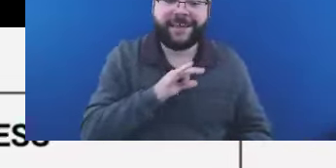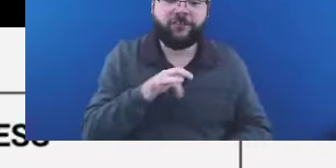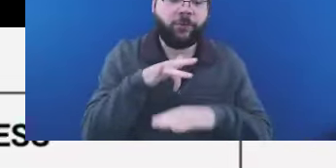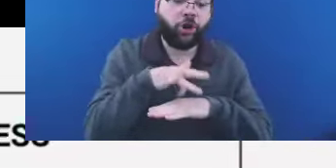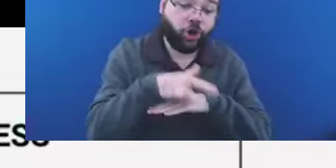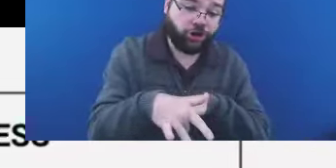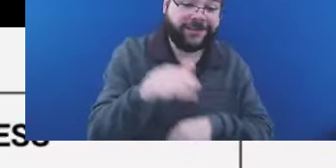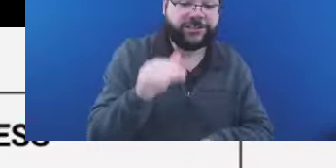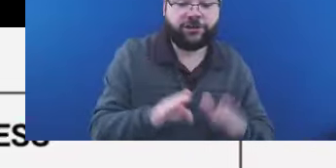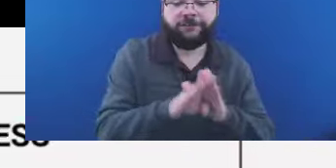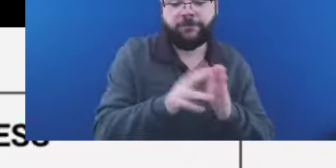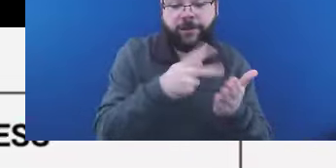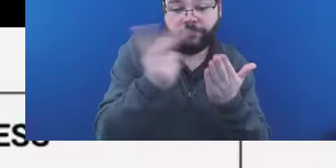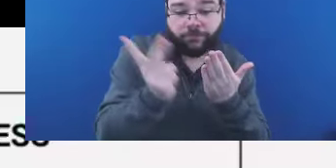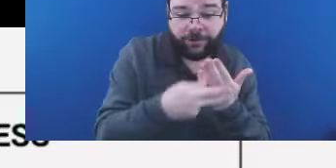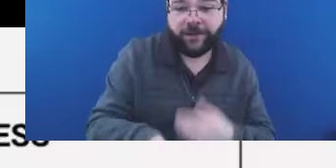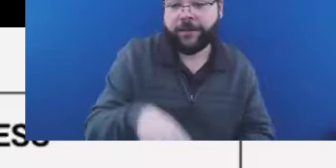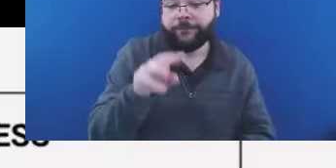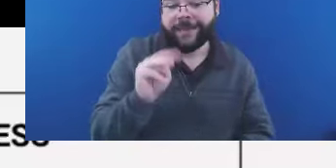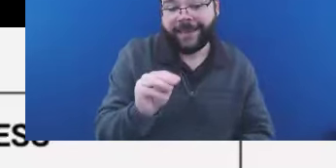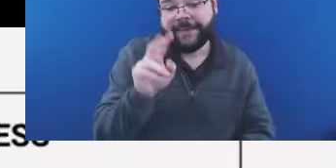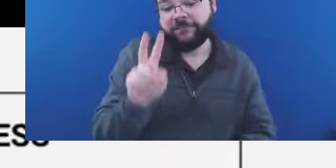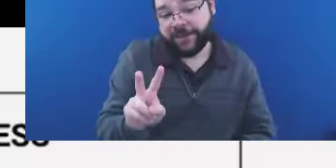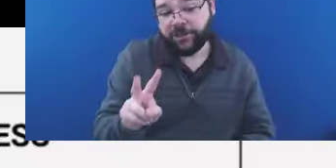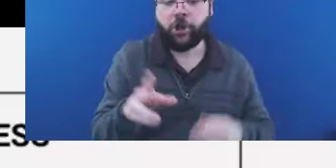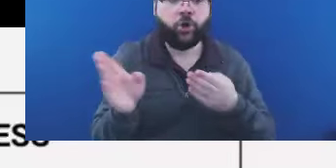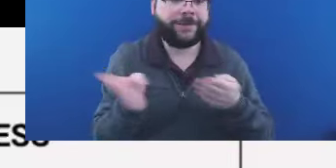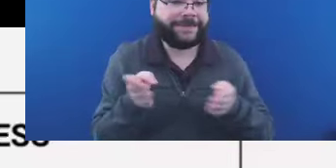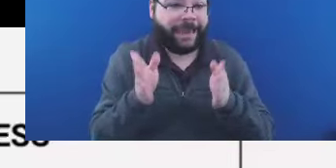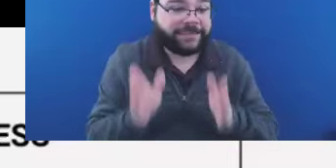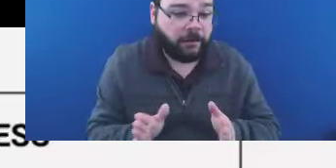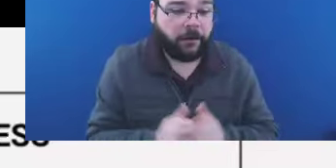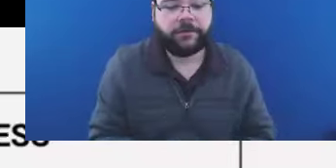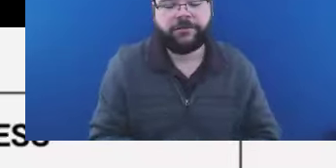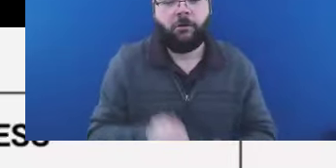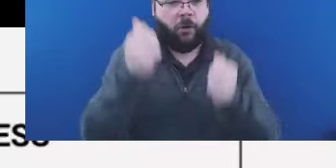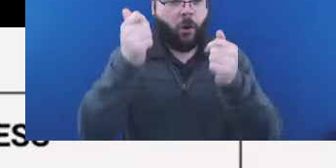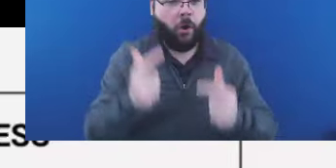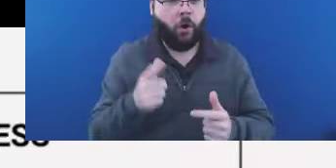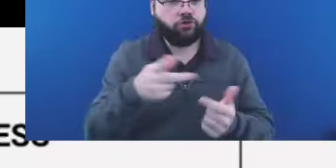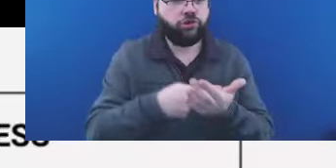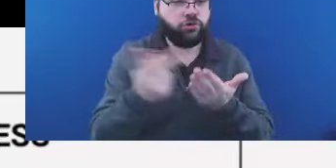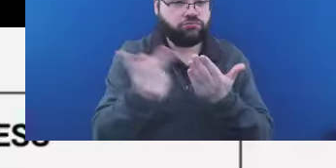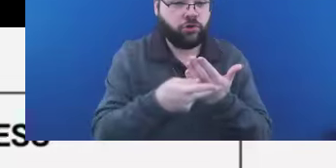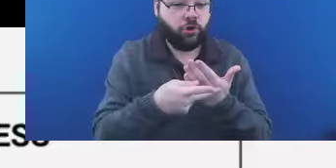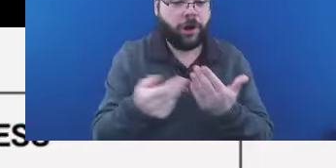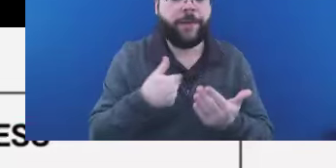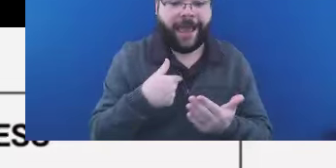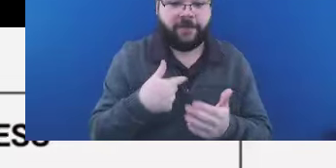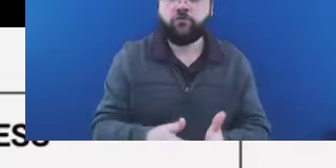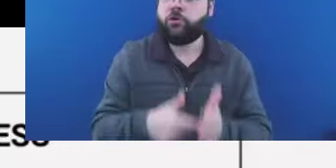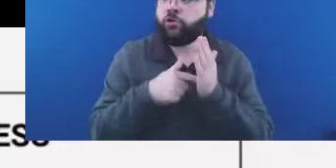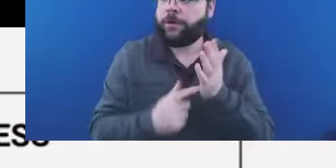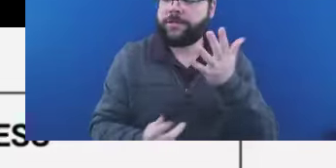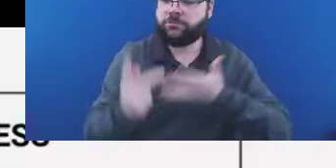childhood development programs. We have McKinney-Vento liaisons. All of your programs have requirements to prioritize